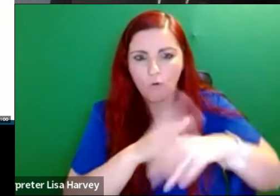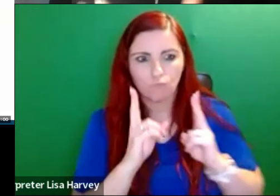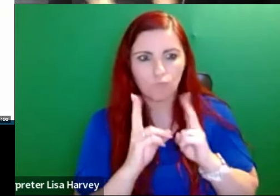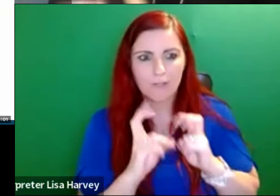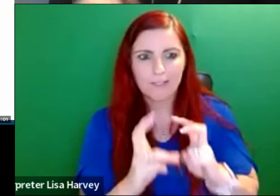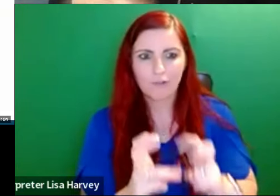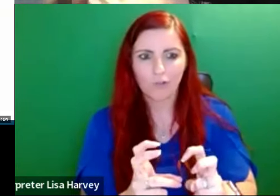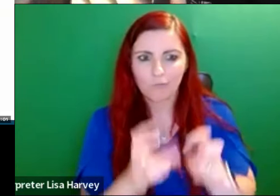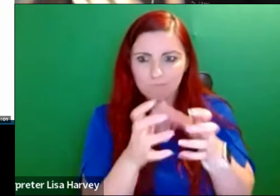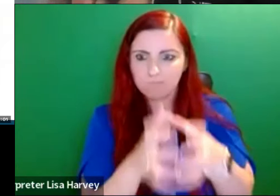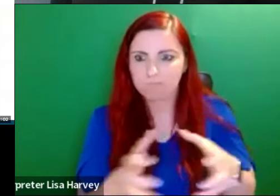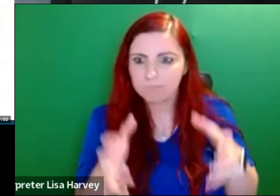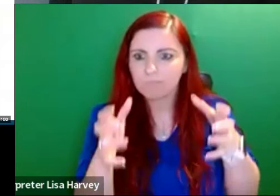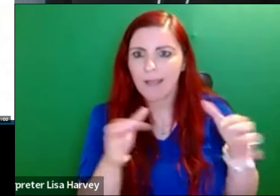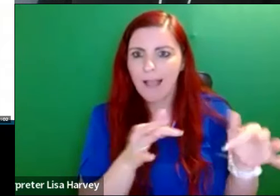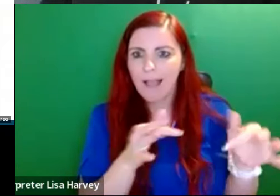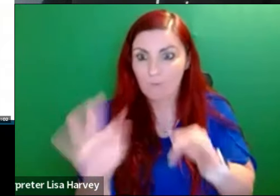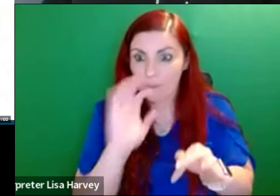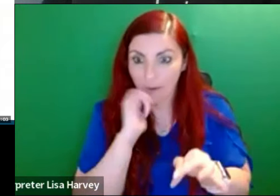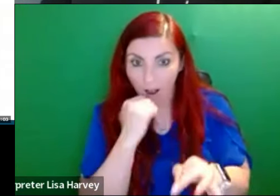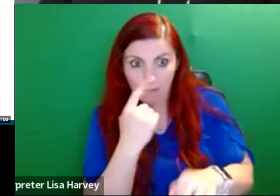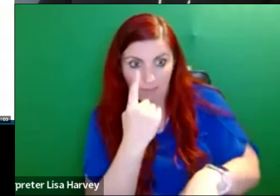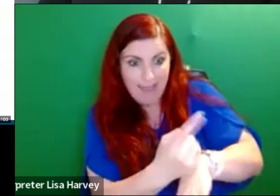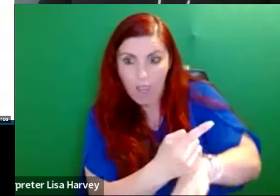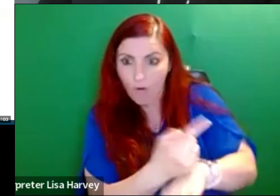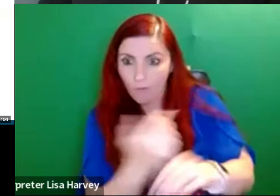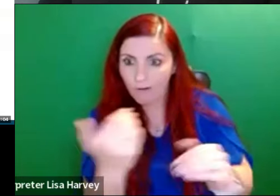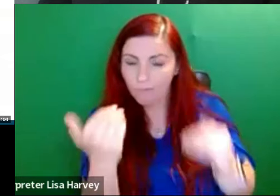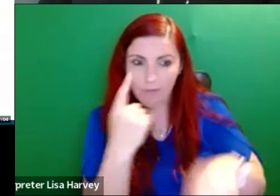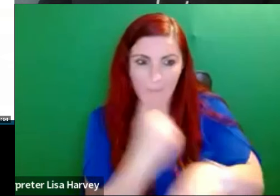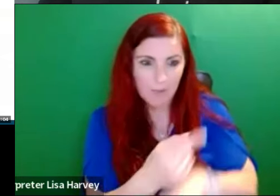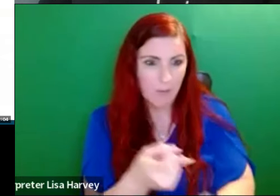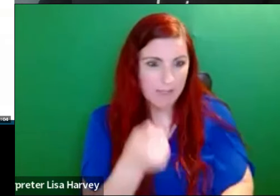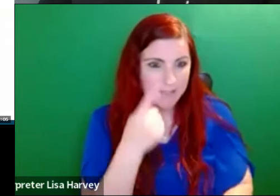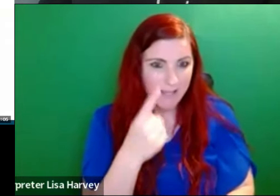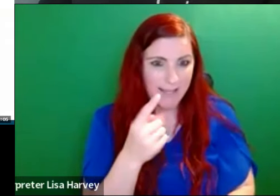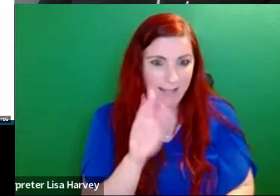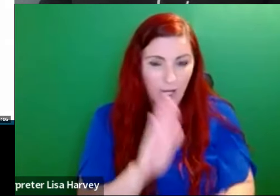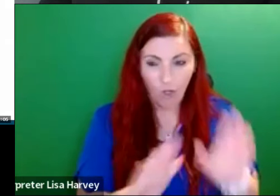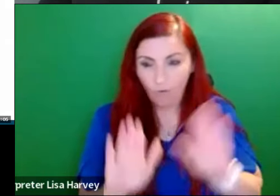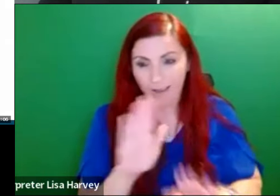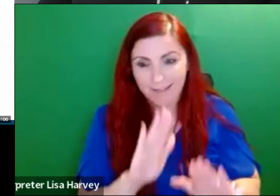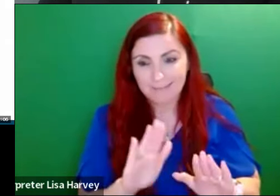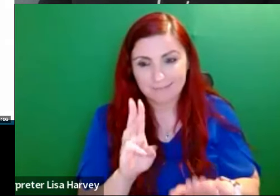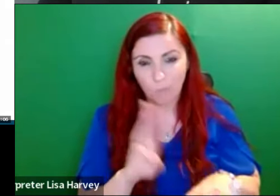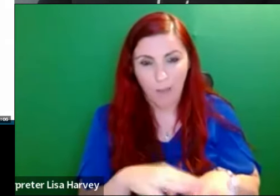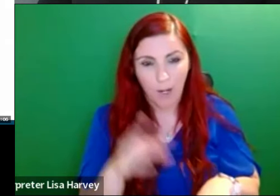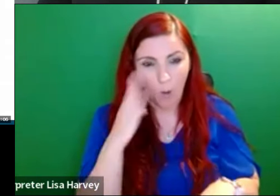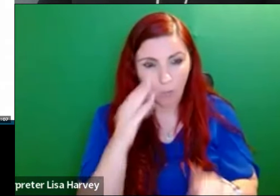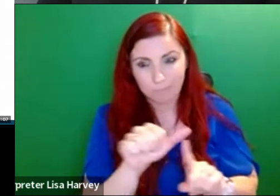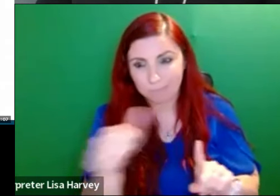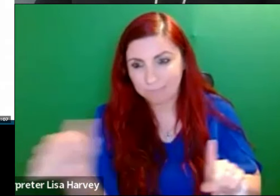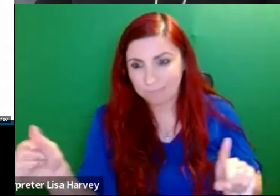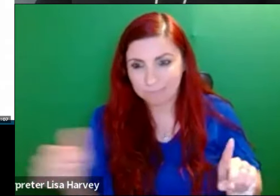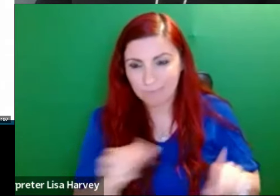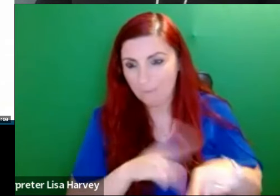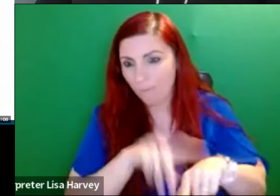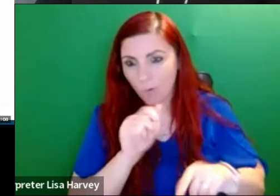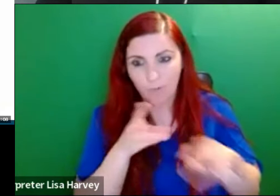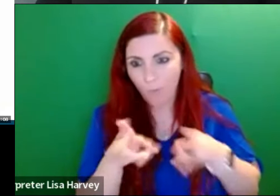because the data set existed, it was there. And you can see that Leeson, Lorraine Leeson's quite prolific here. She does most of the work in this area.